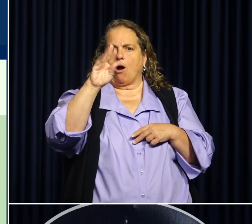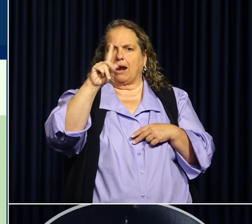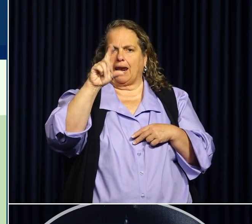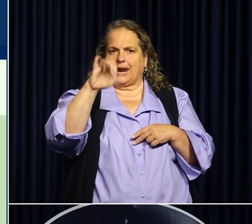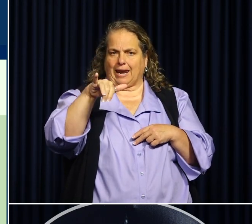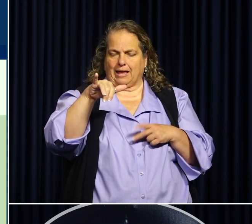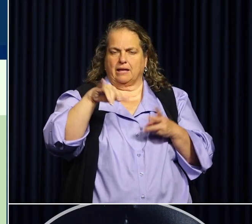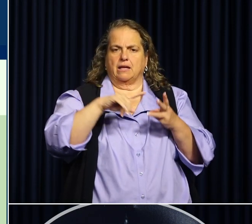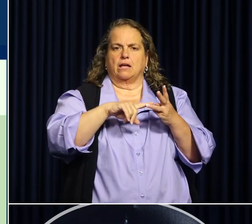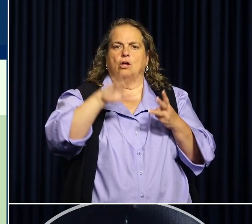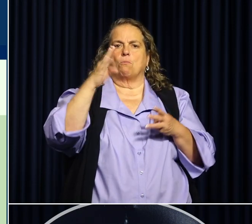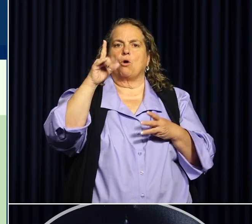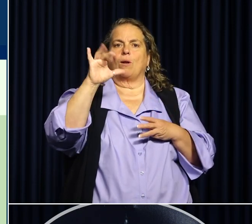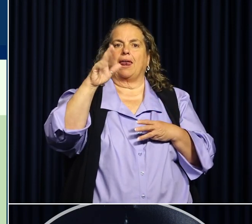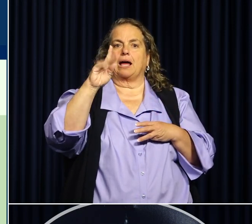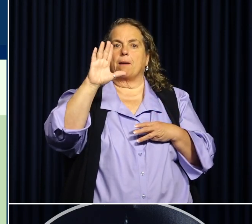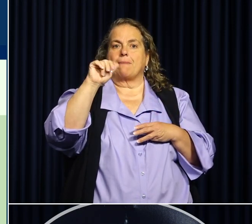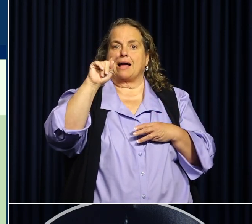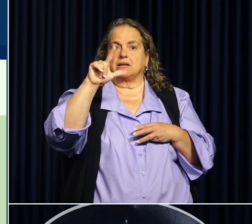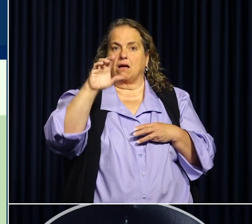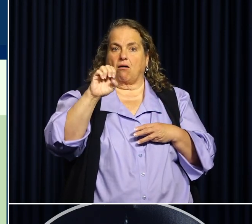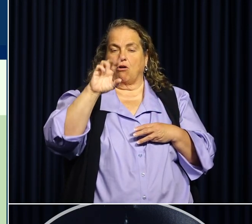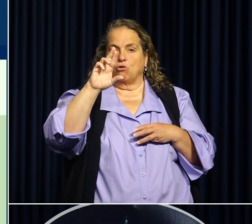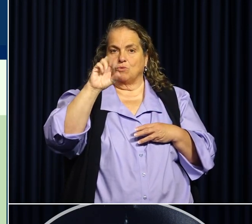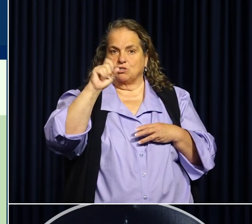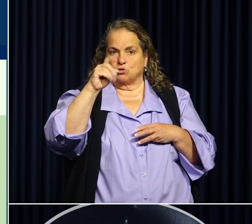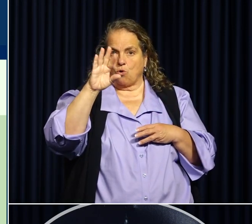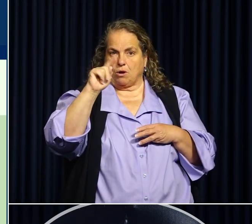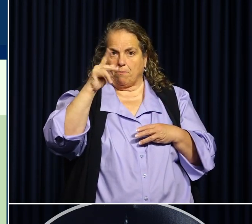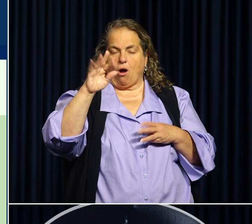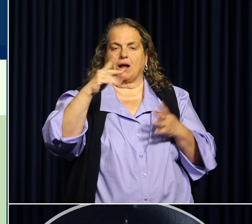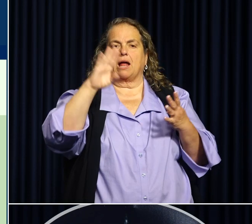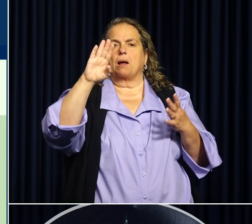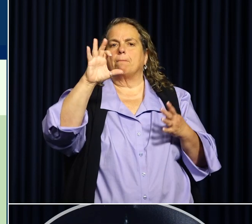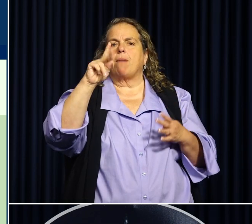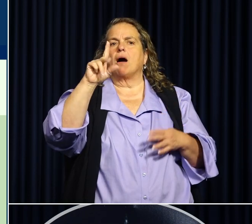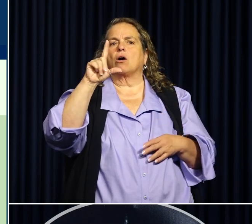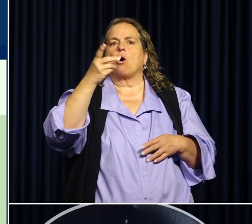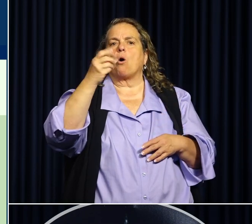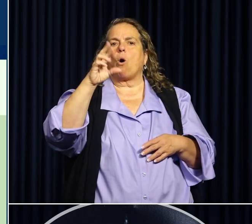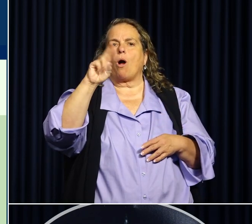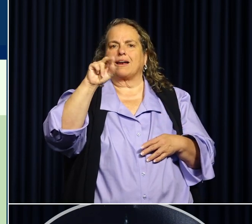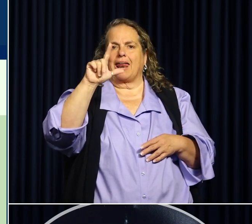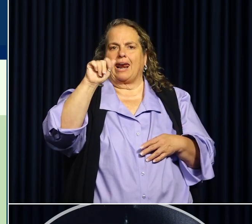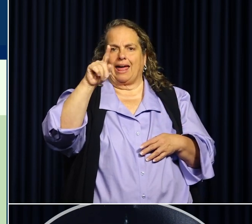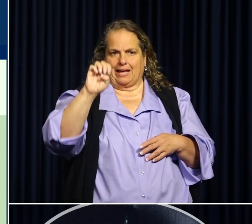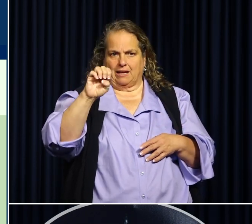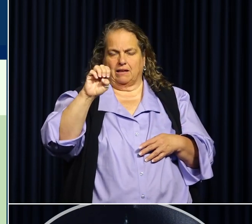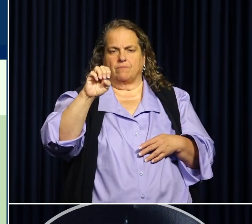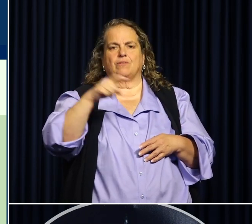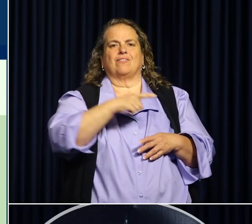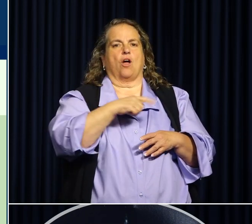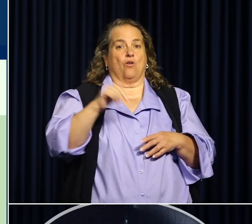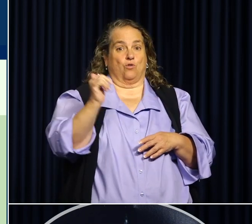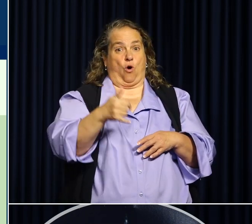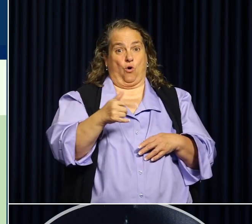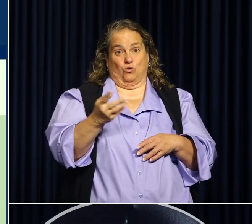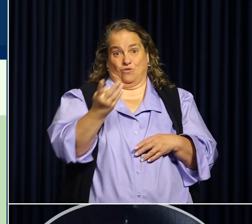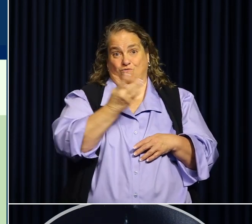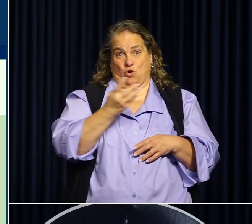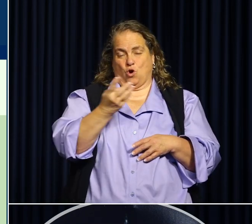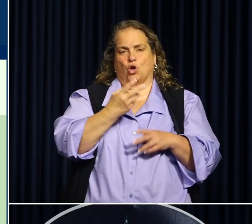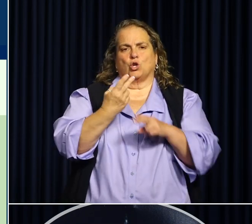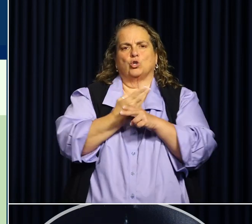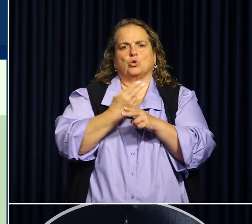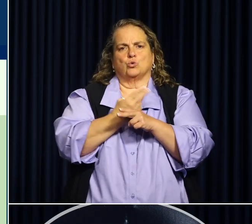Licks Battlefield State Resort Park, and Buckhorn Lake State Resort Park. Those are ones that are being used in our ongoing